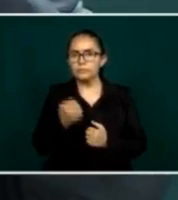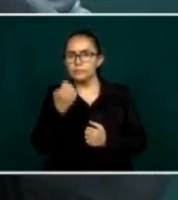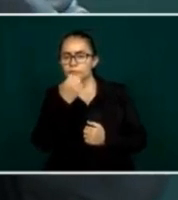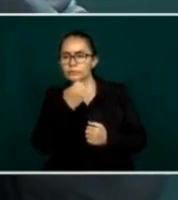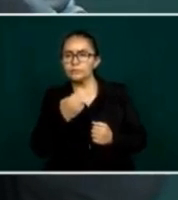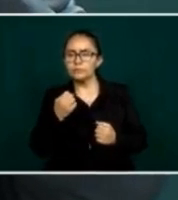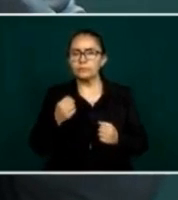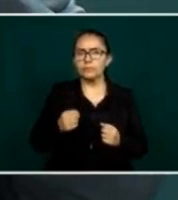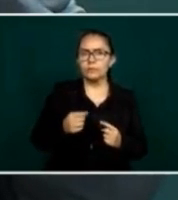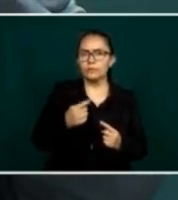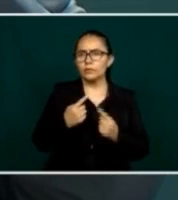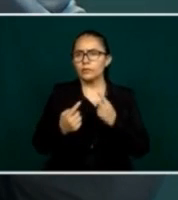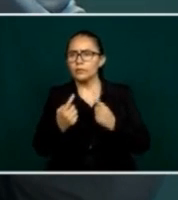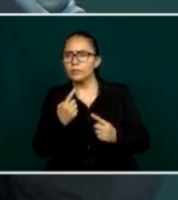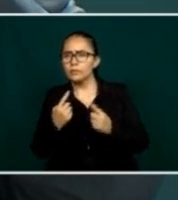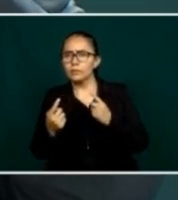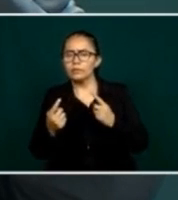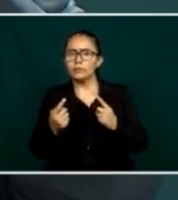We're waiting.